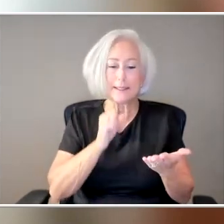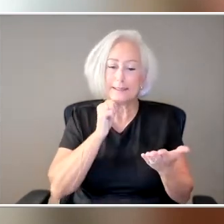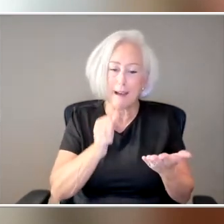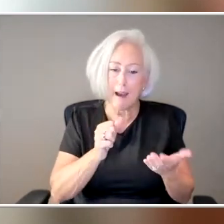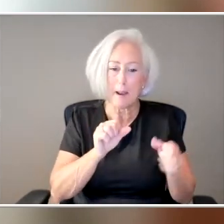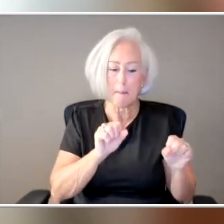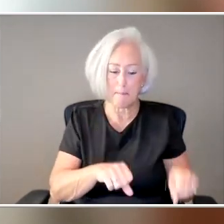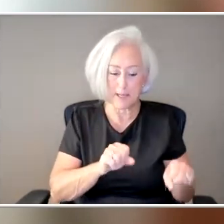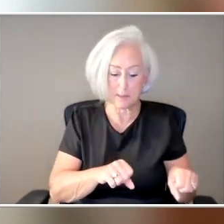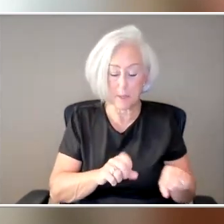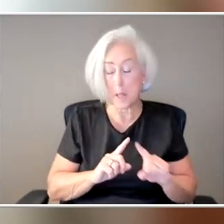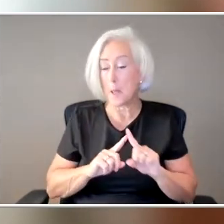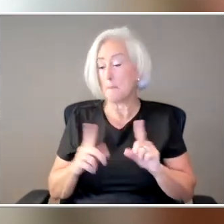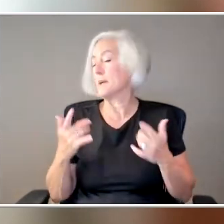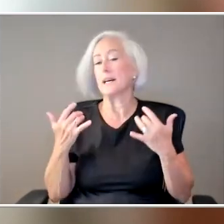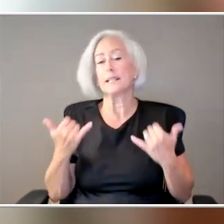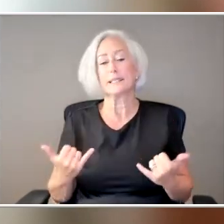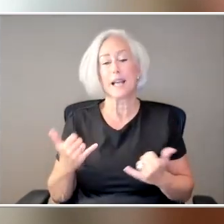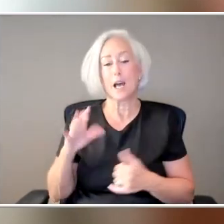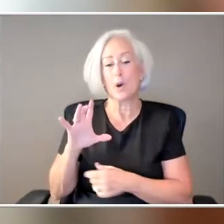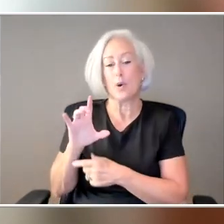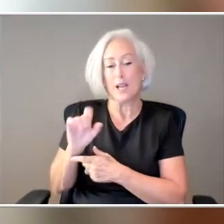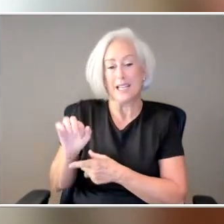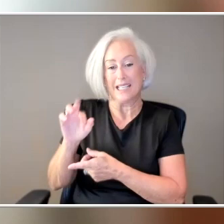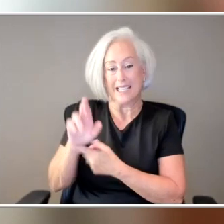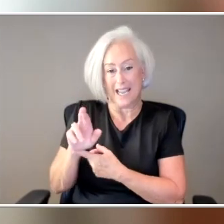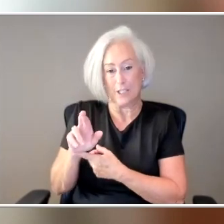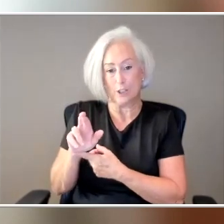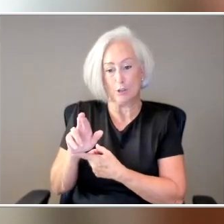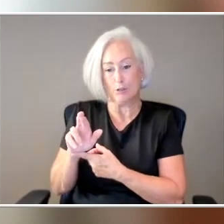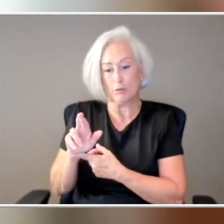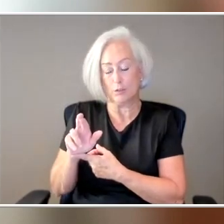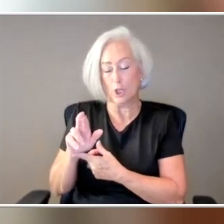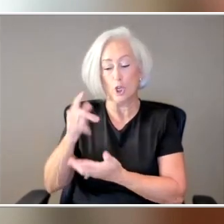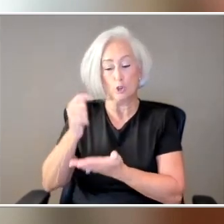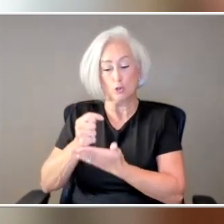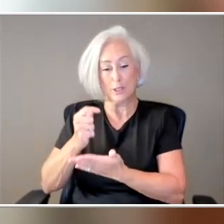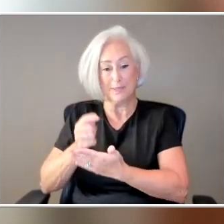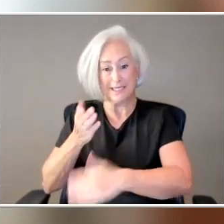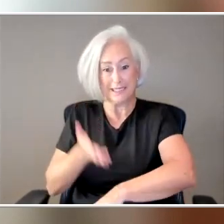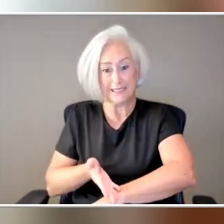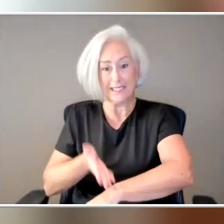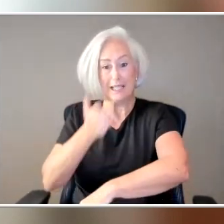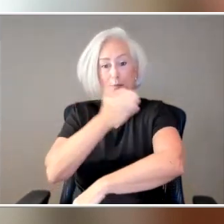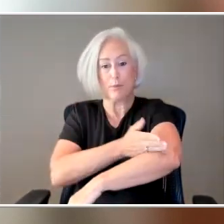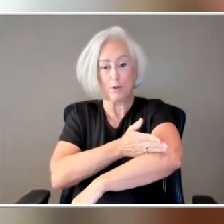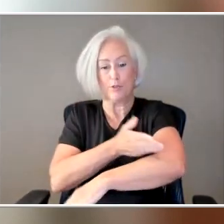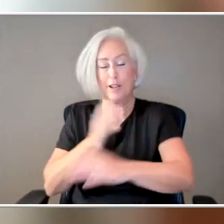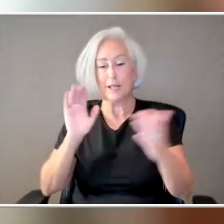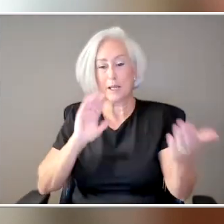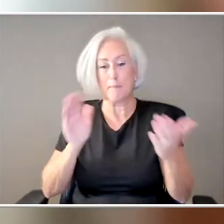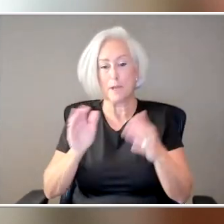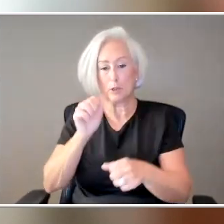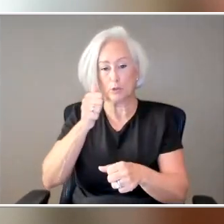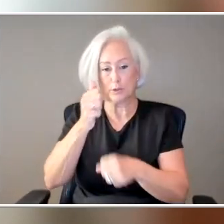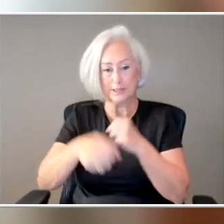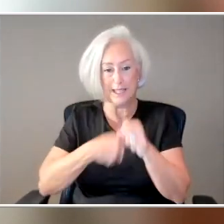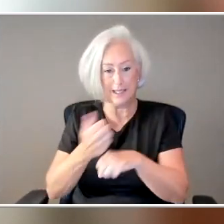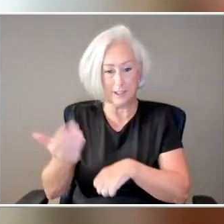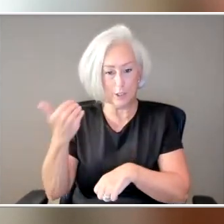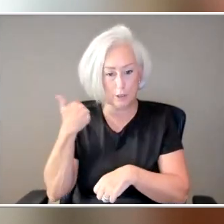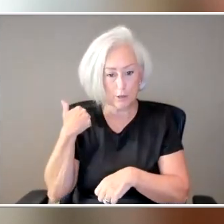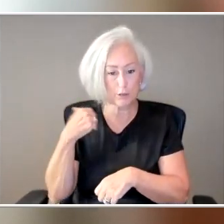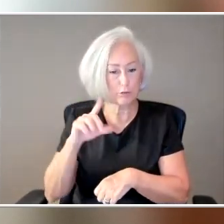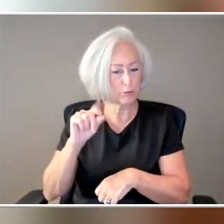we have such better treatments than we did, let's say, a decade and a half or 2 decades ago,